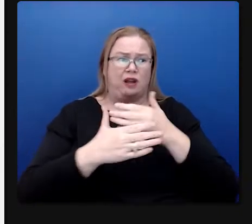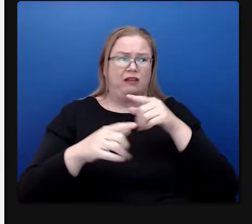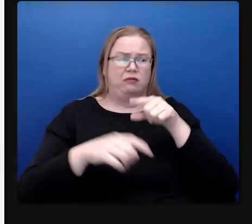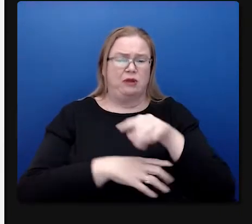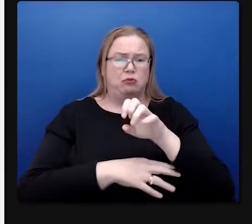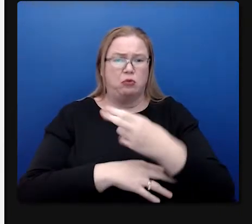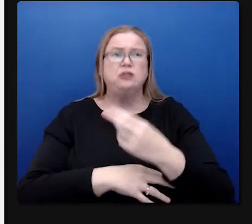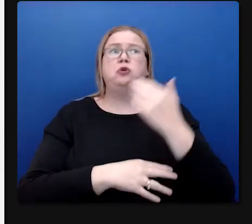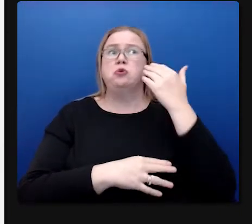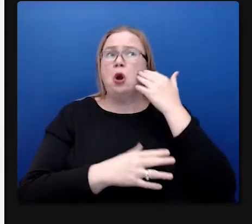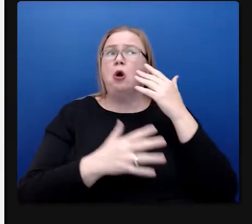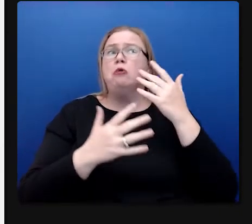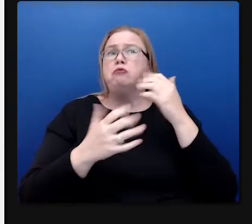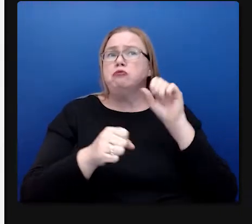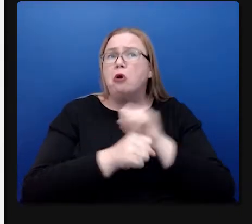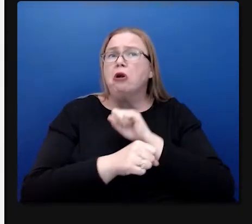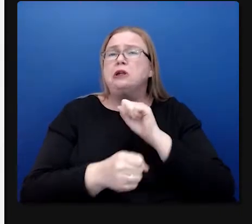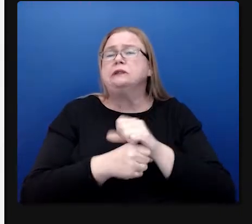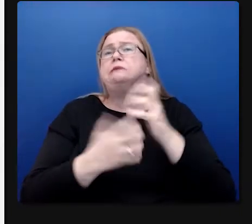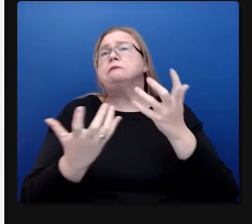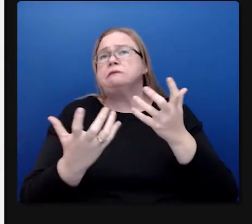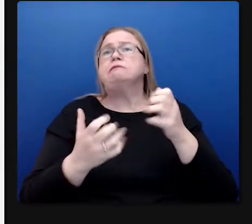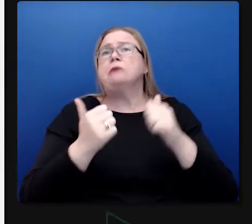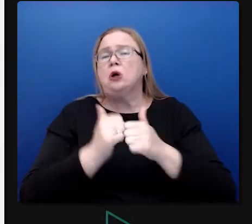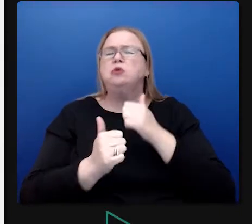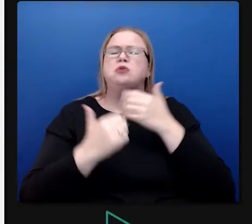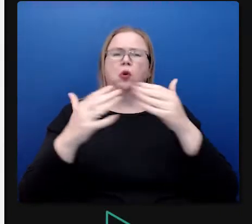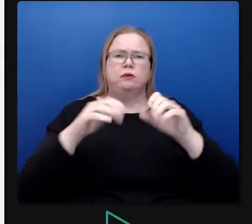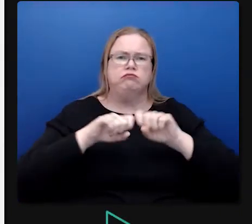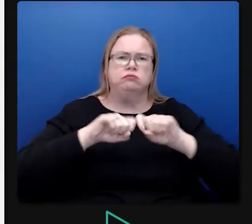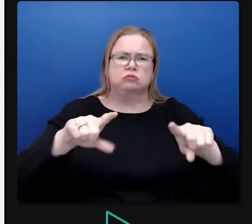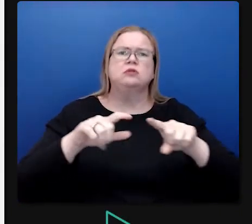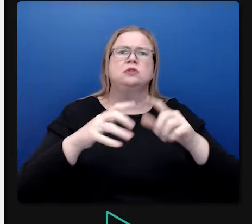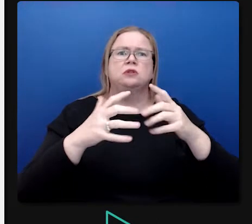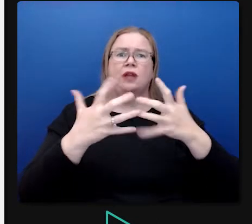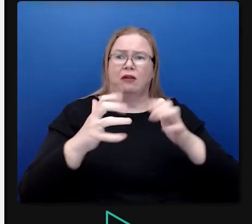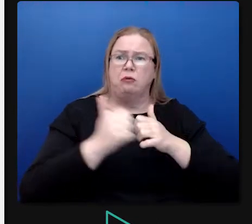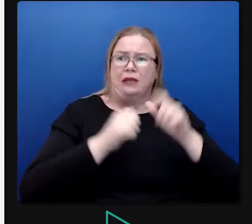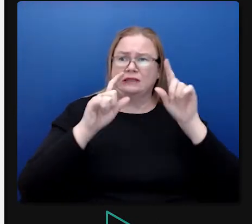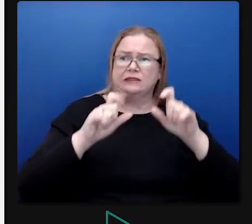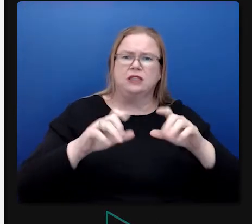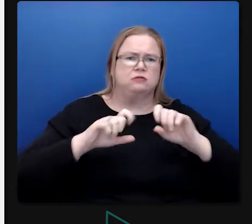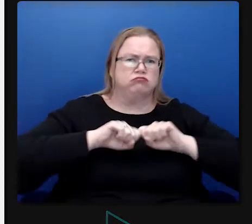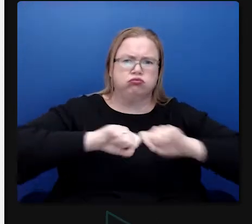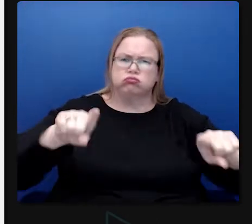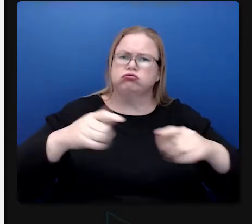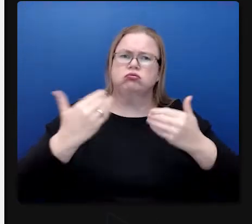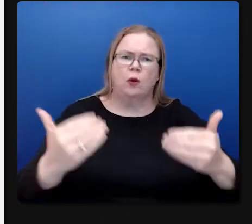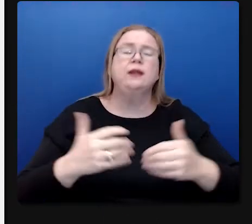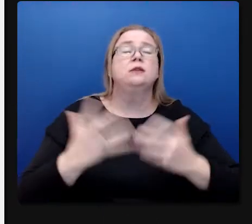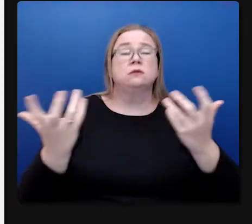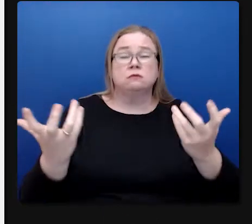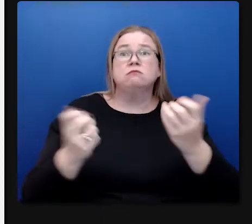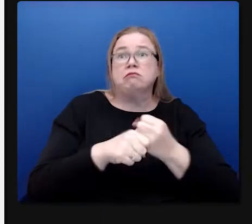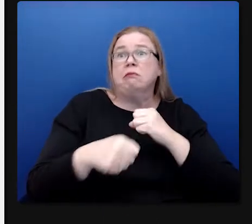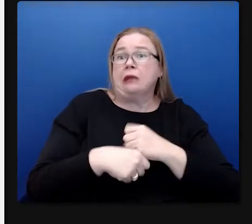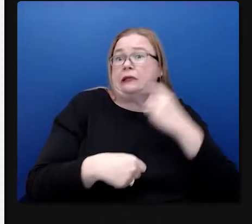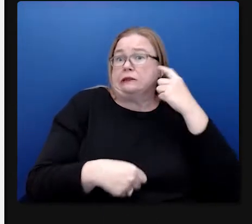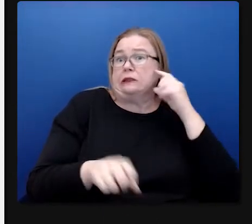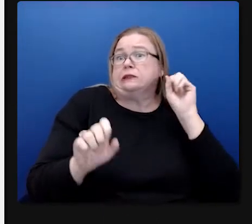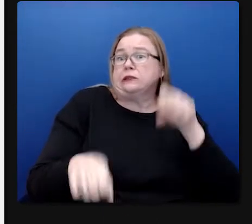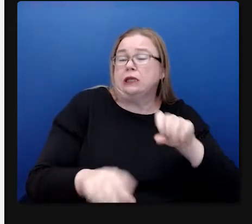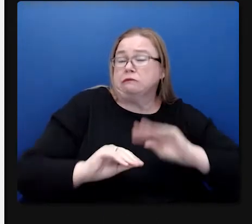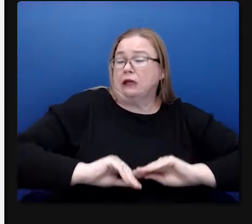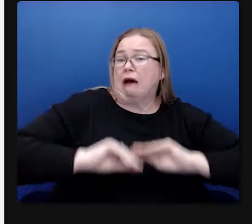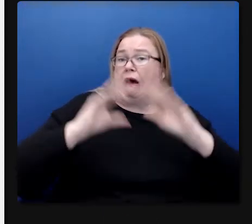main branch, so we know it mostly works, why don't we just deploy it straight to production once it passes those tests? This makes a lot of sense